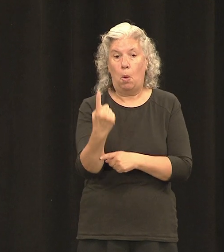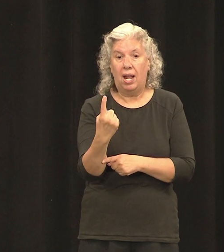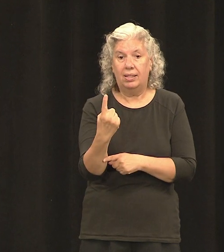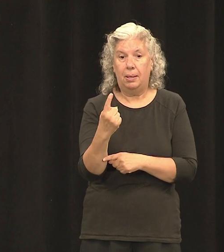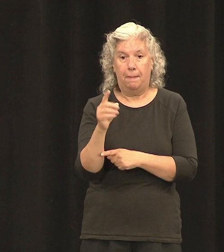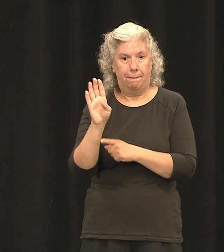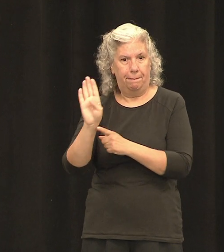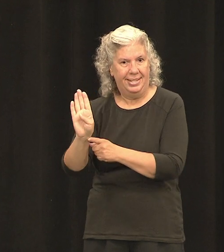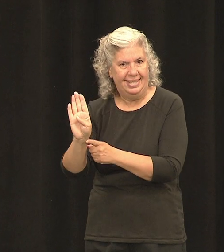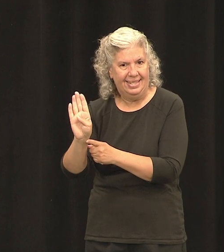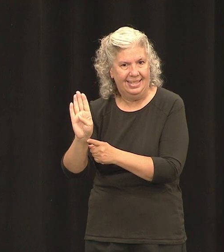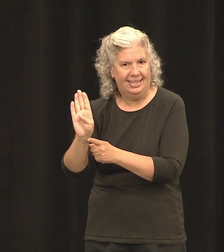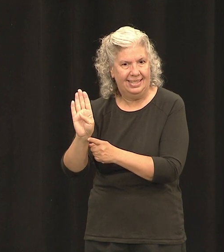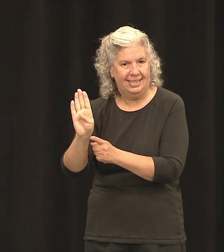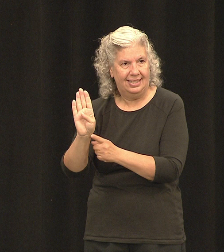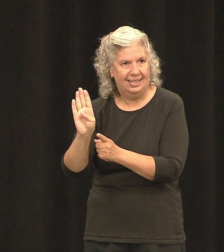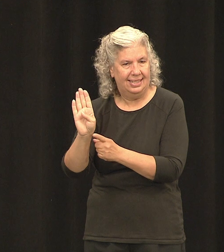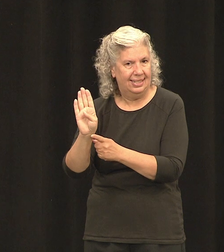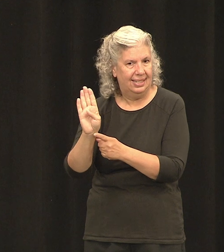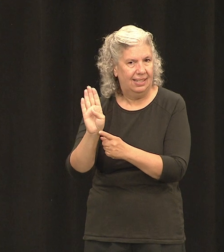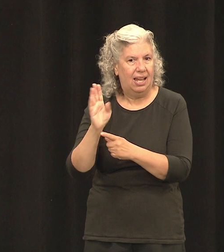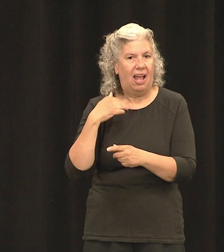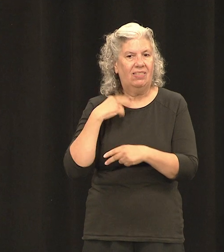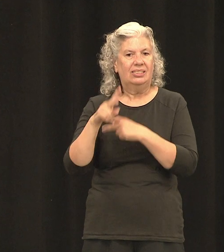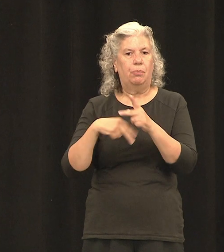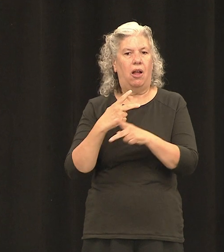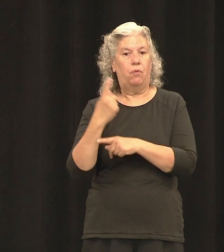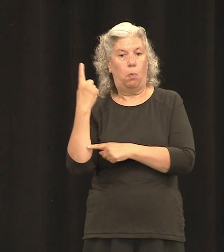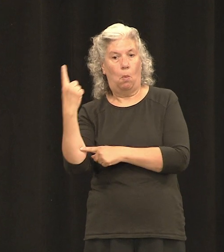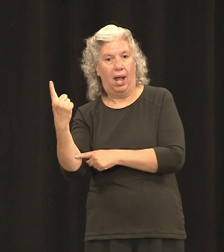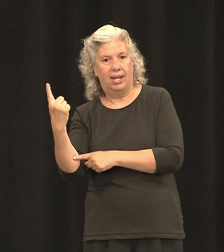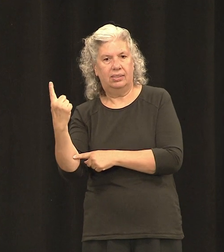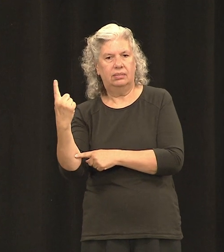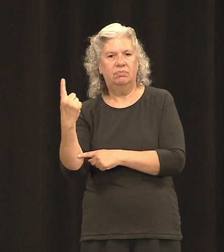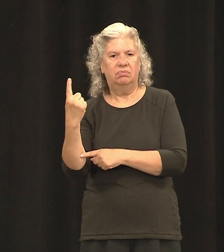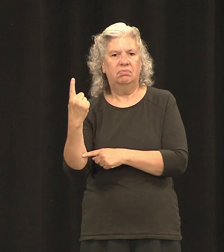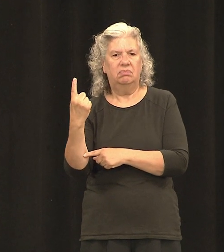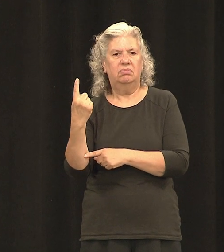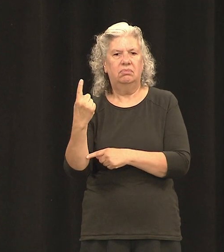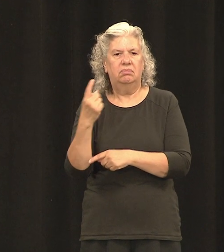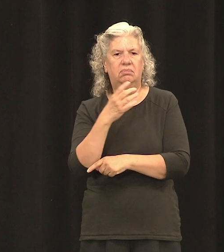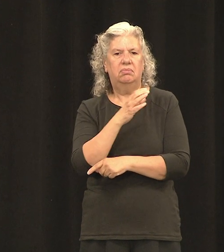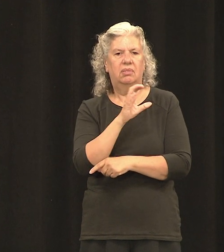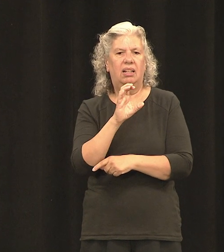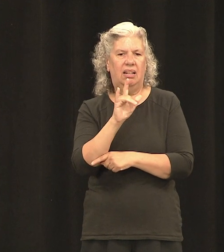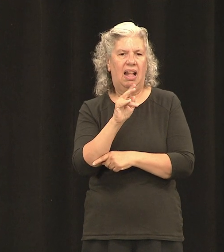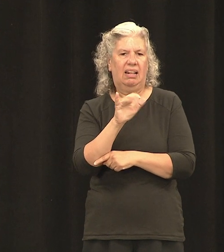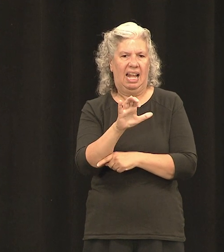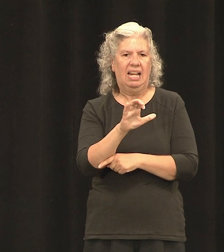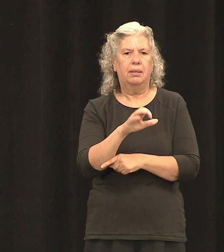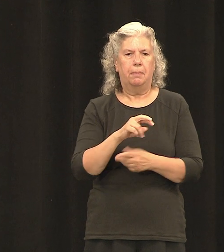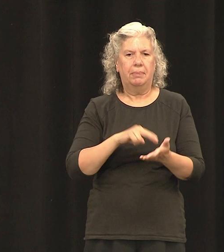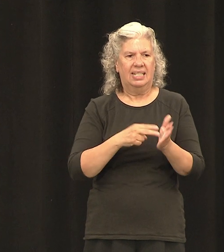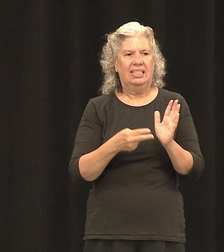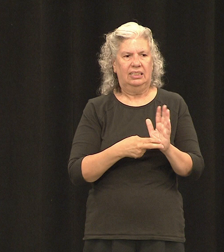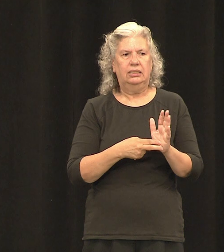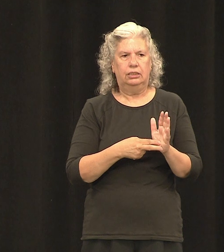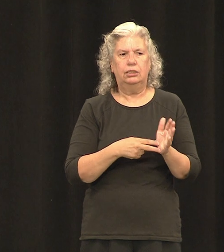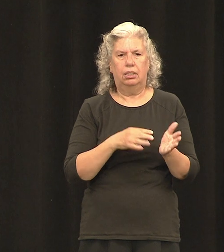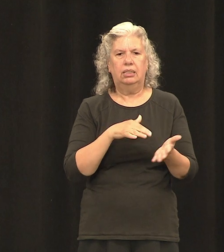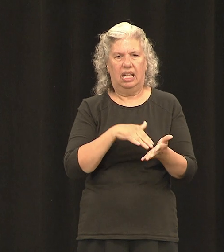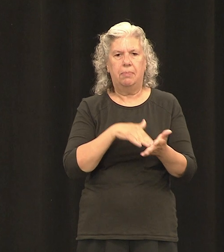have a type 1 clinical course. So they were likely born deaf, have